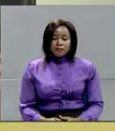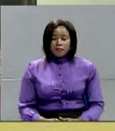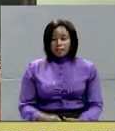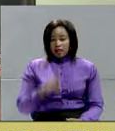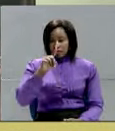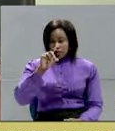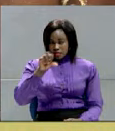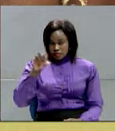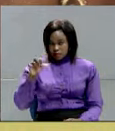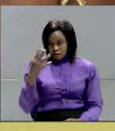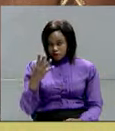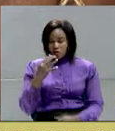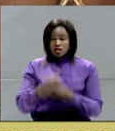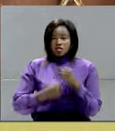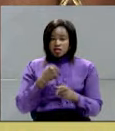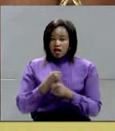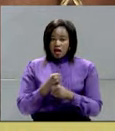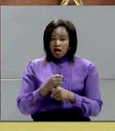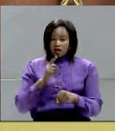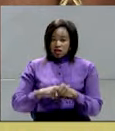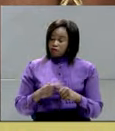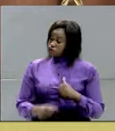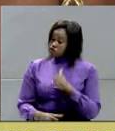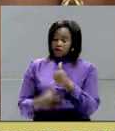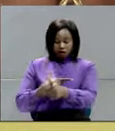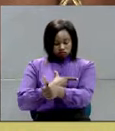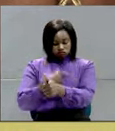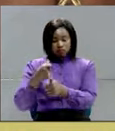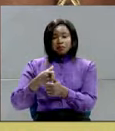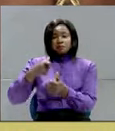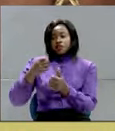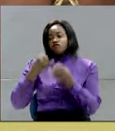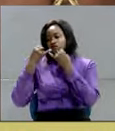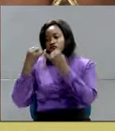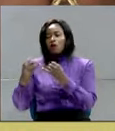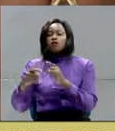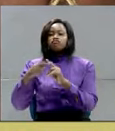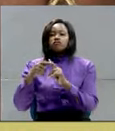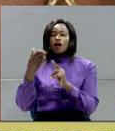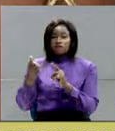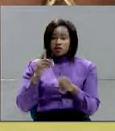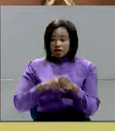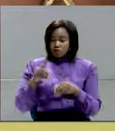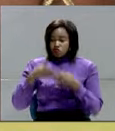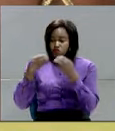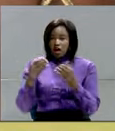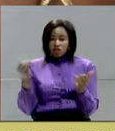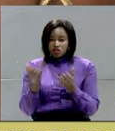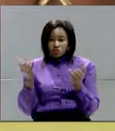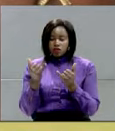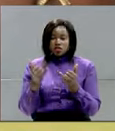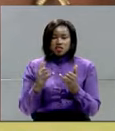1994 was the year when she was diagnosed with HIV/AIDS, news which upon sharing neither